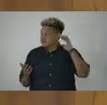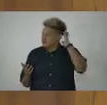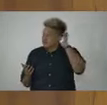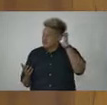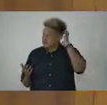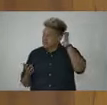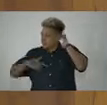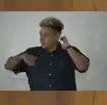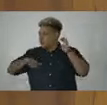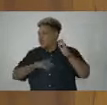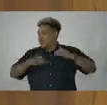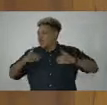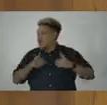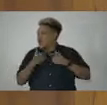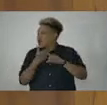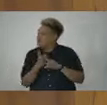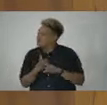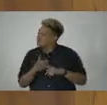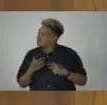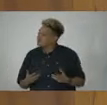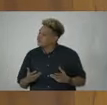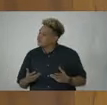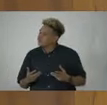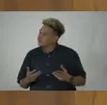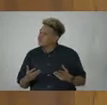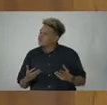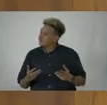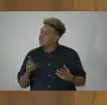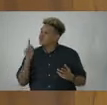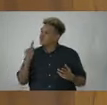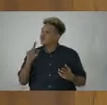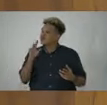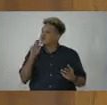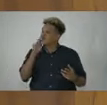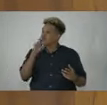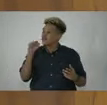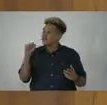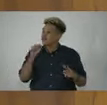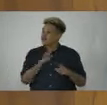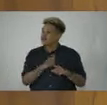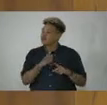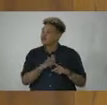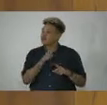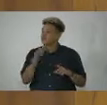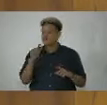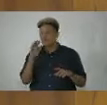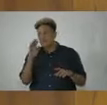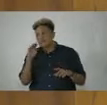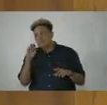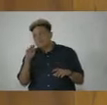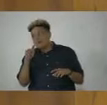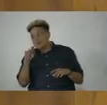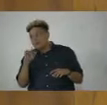we have the garden to Congress, cave to Bagney,